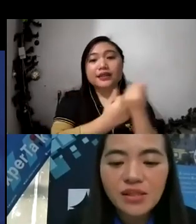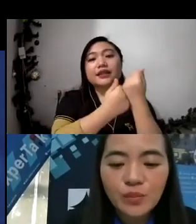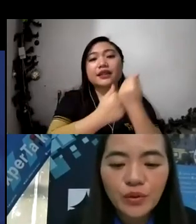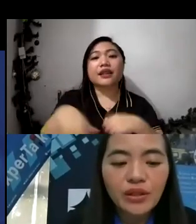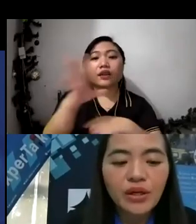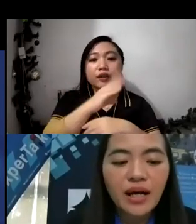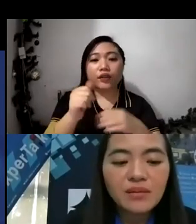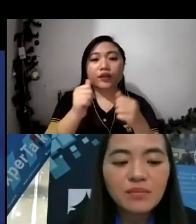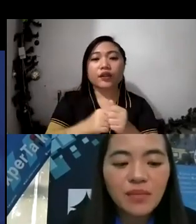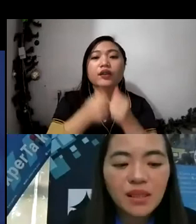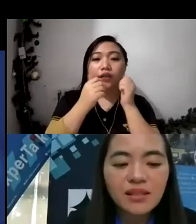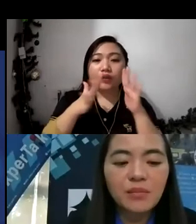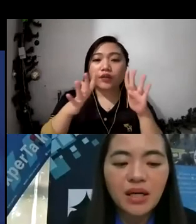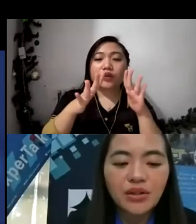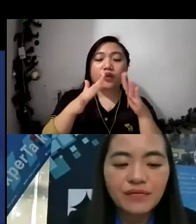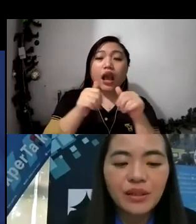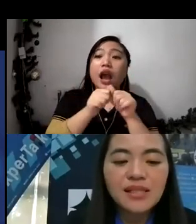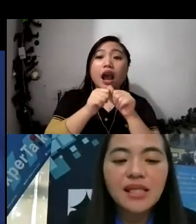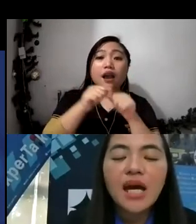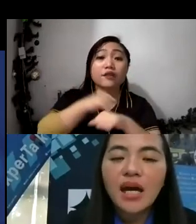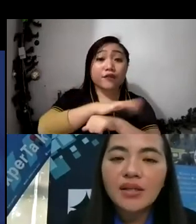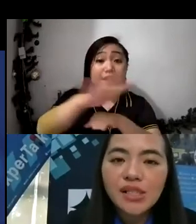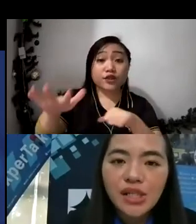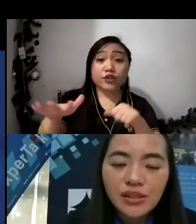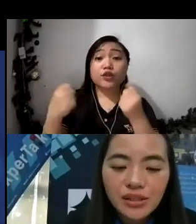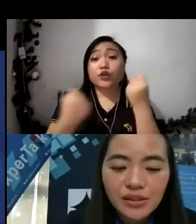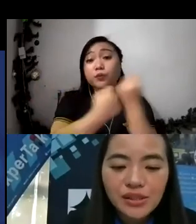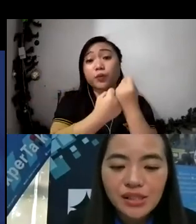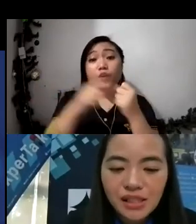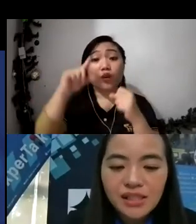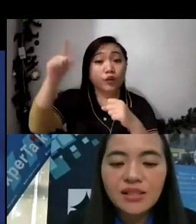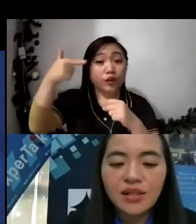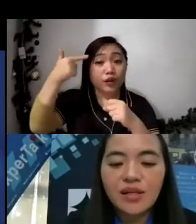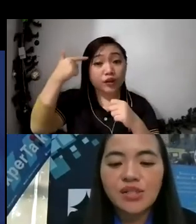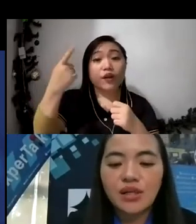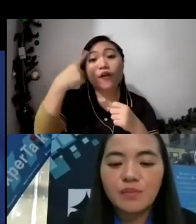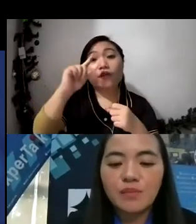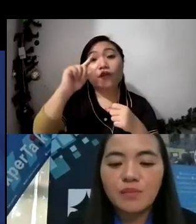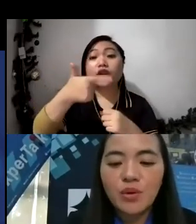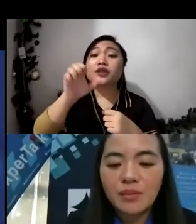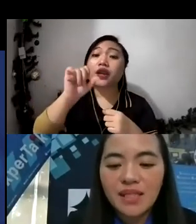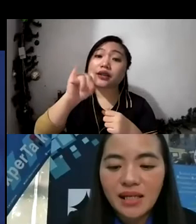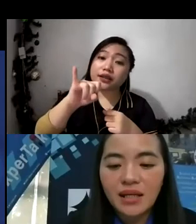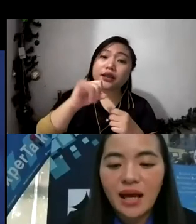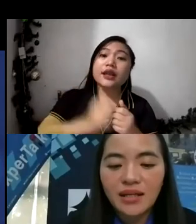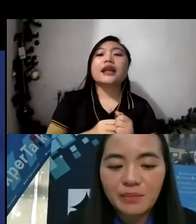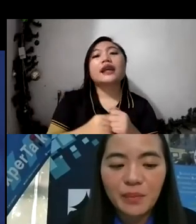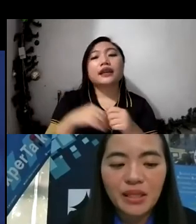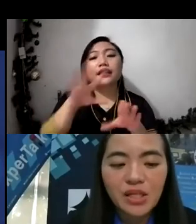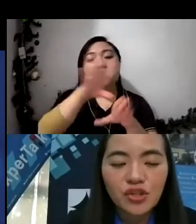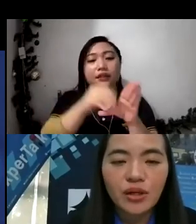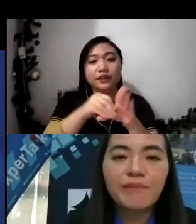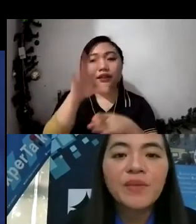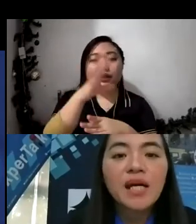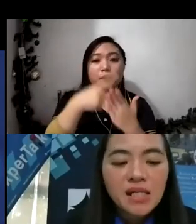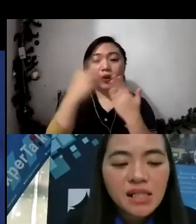advisory support on GAD mainstreaming in governance and or gender or JESSE integration in program design and